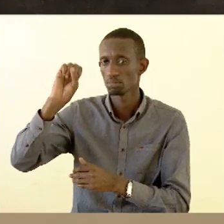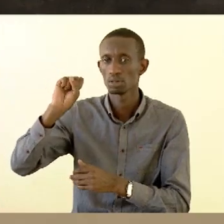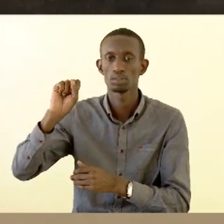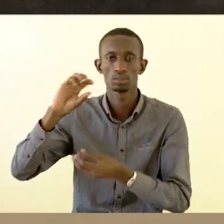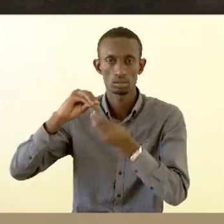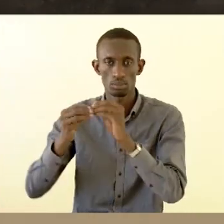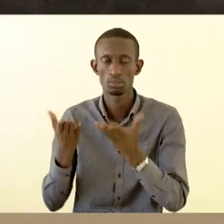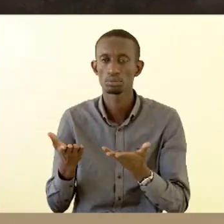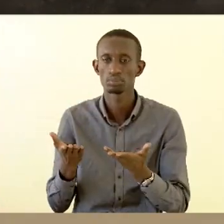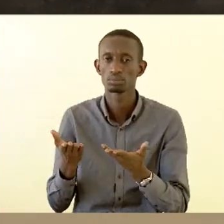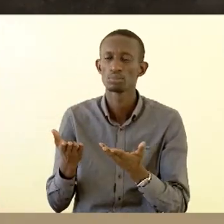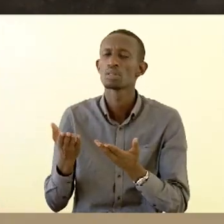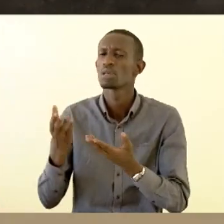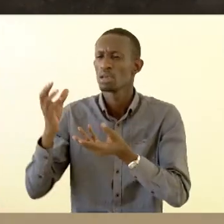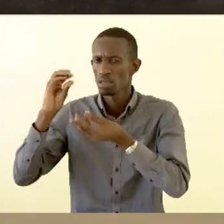neutrons, or we